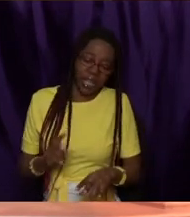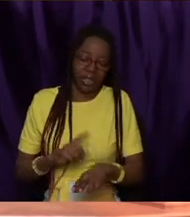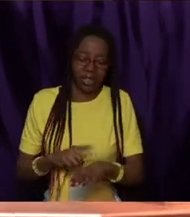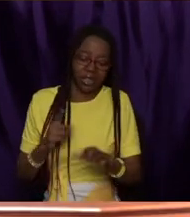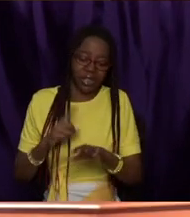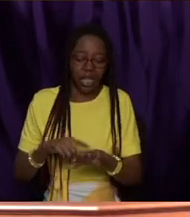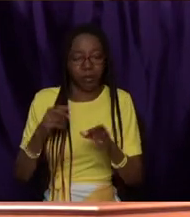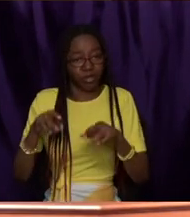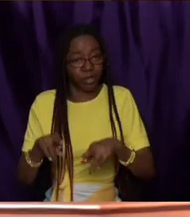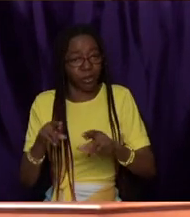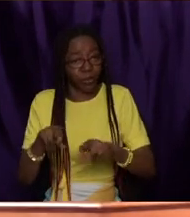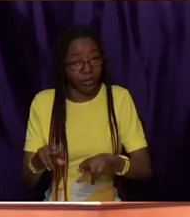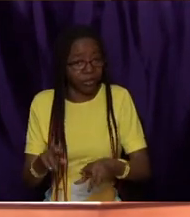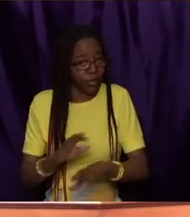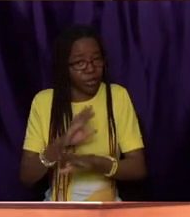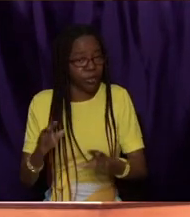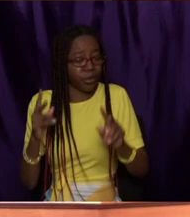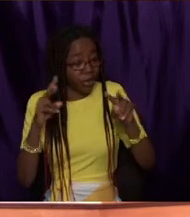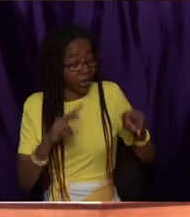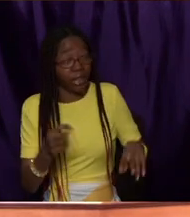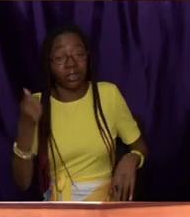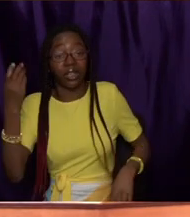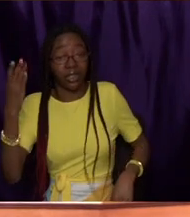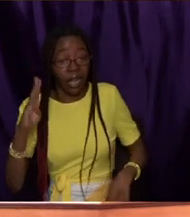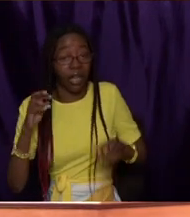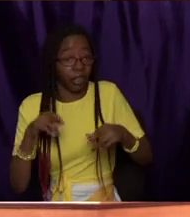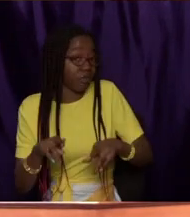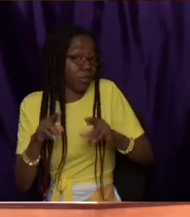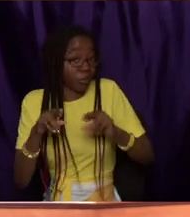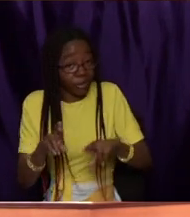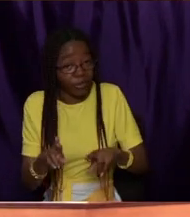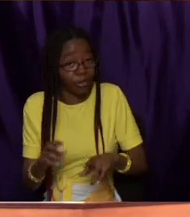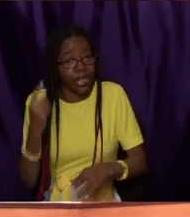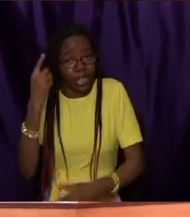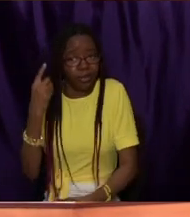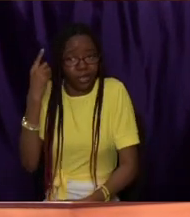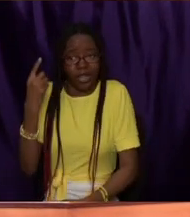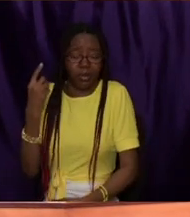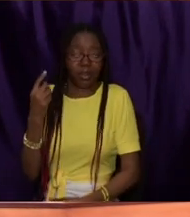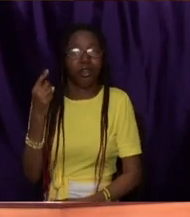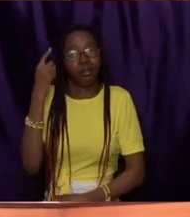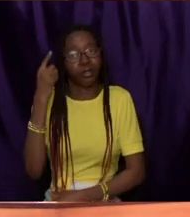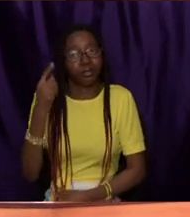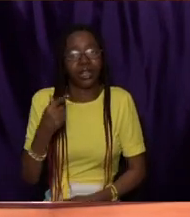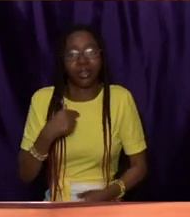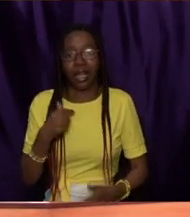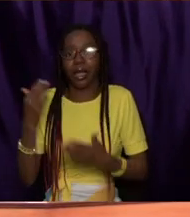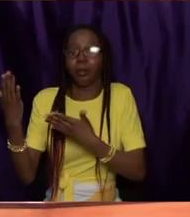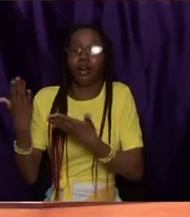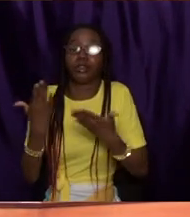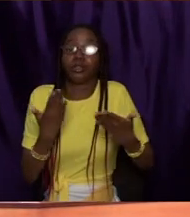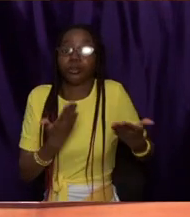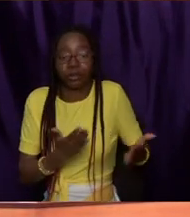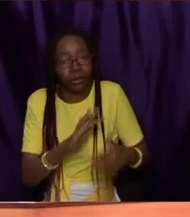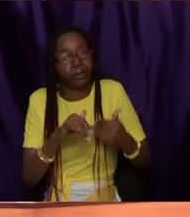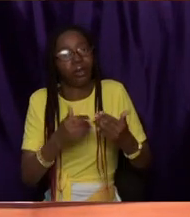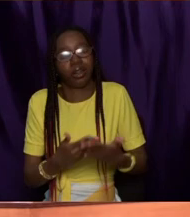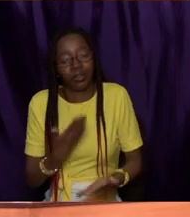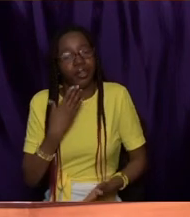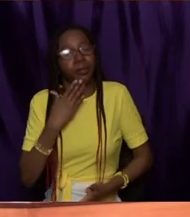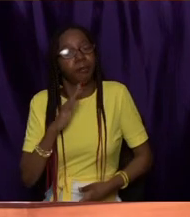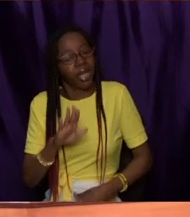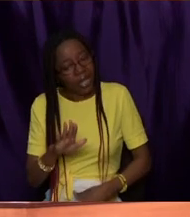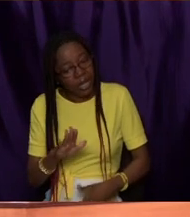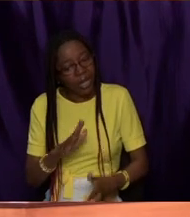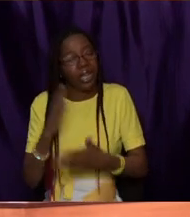the Jordan that you don't look at the God of the Jordan, and you thinking about, you think I brought you through all the hell, I